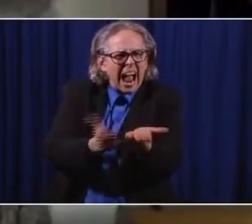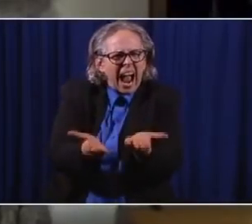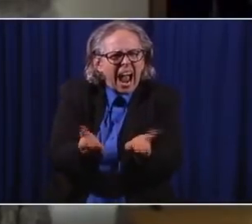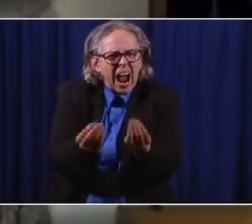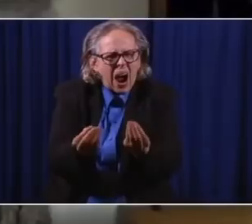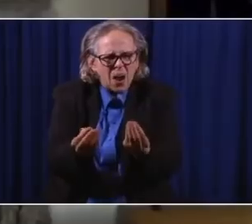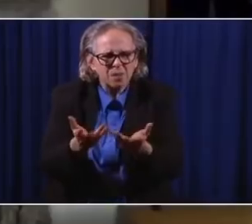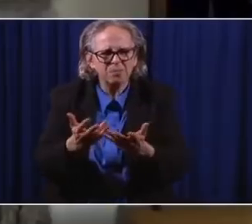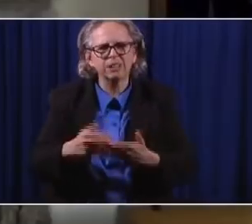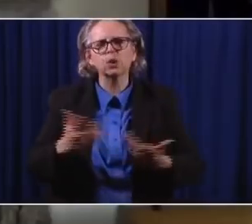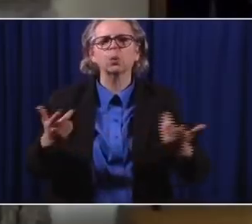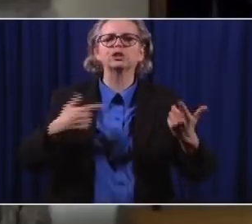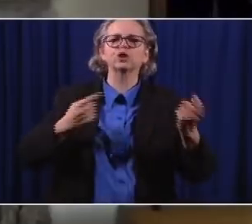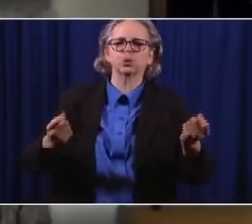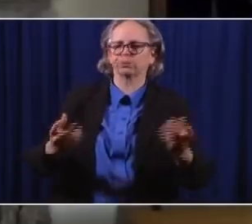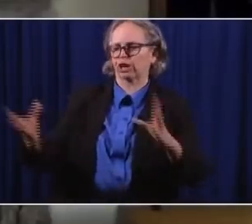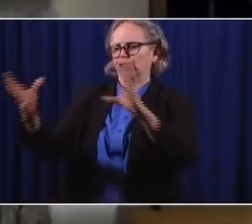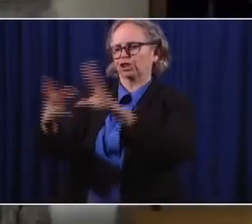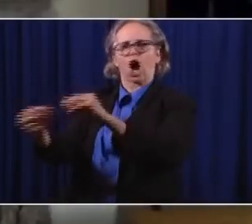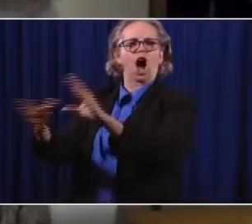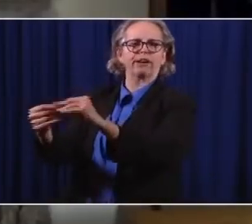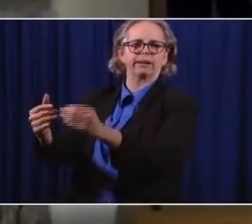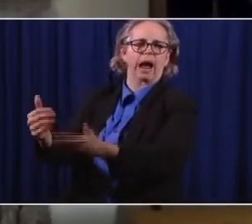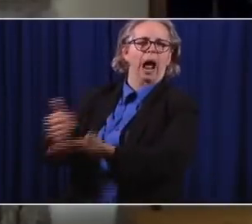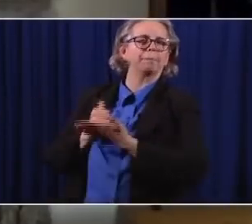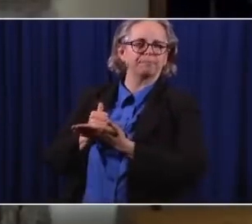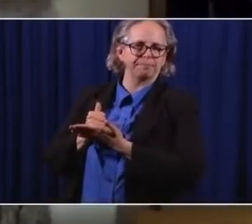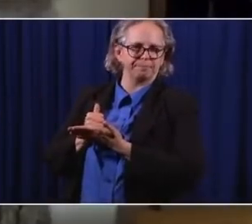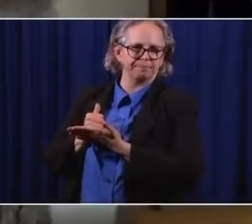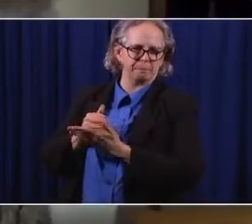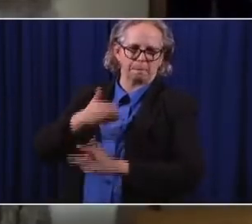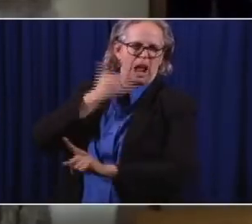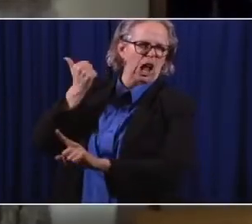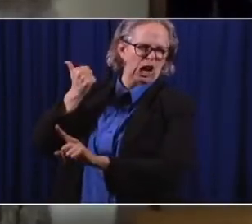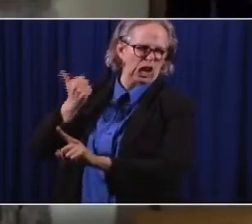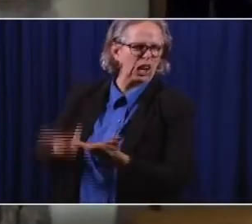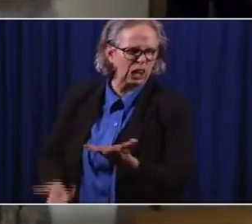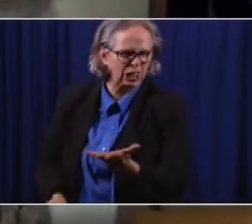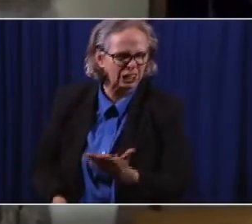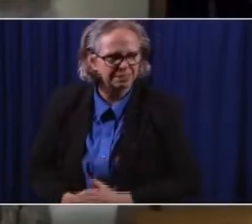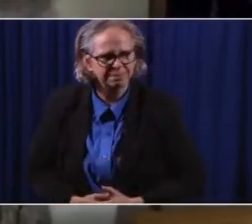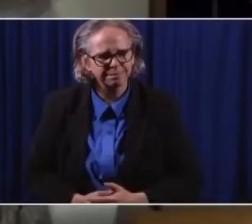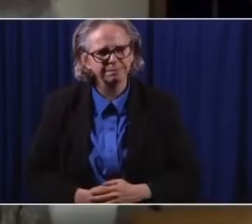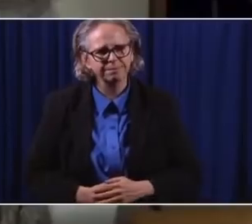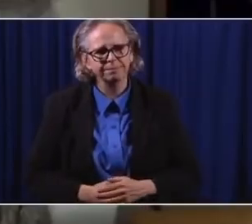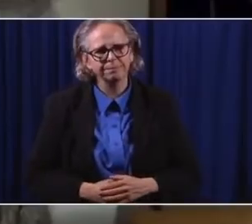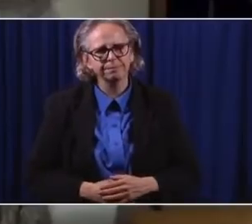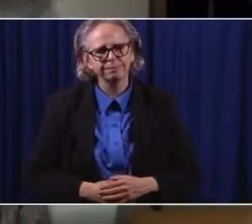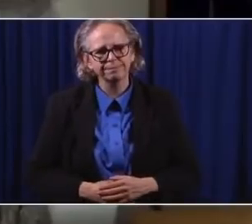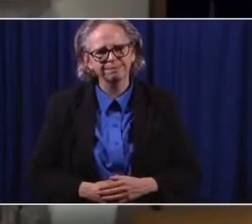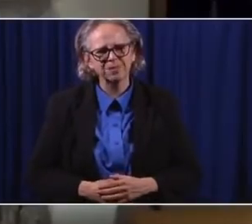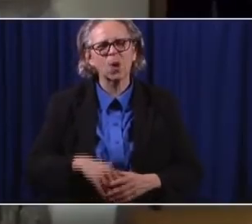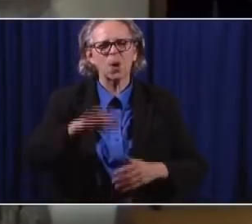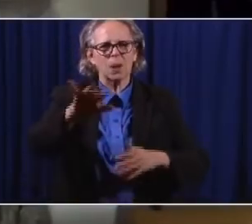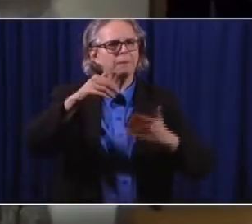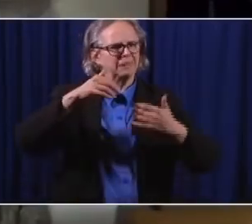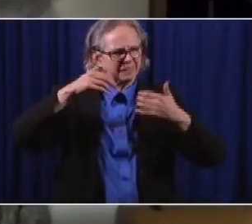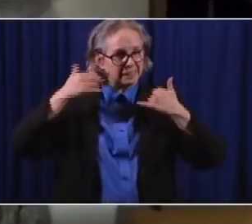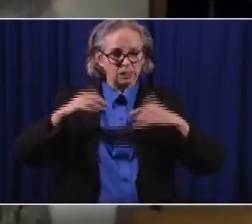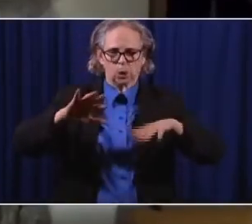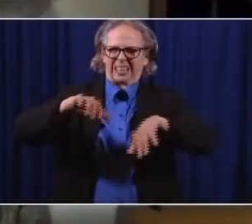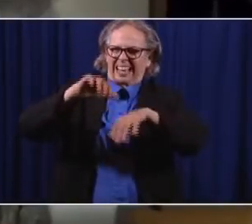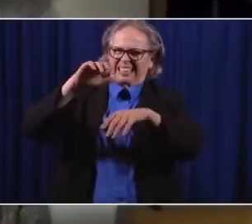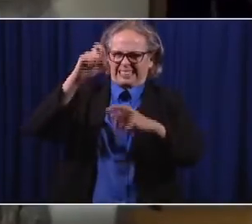you could conceivably, even under our new system, you could conceivably have 5 checks, 7 checks,